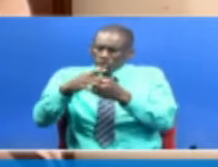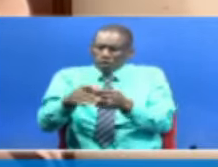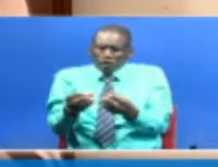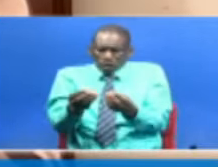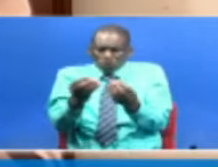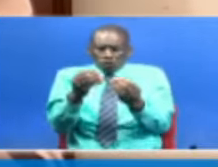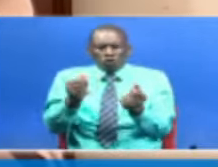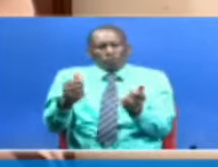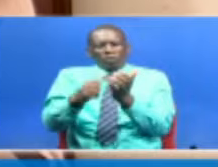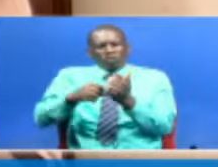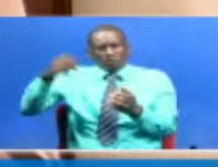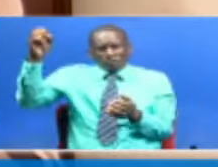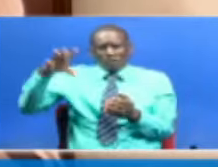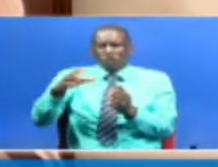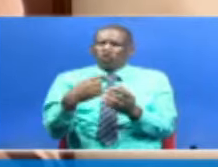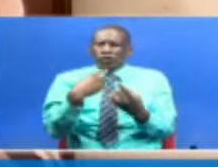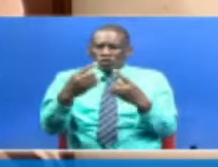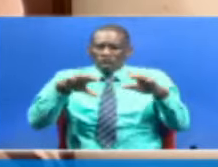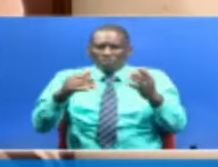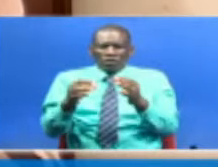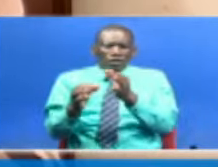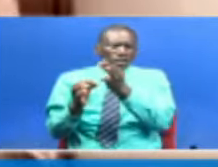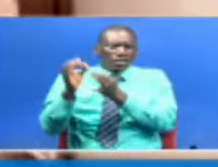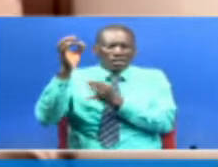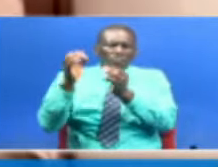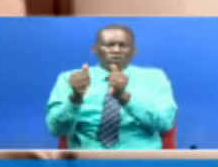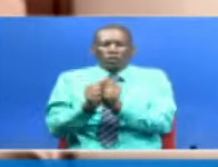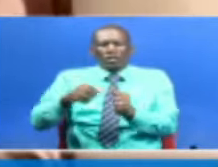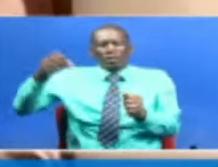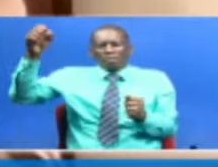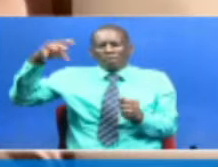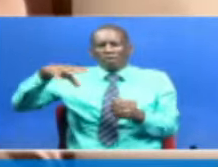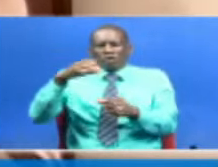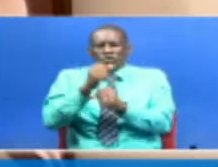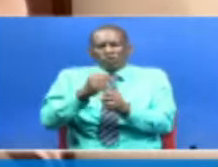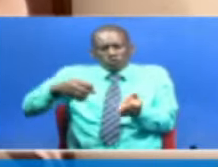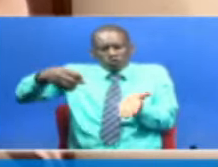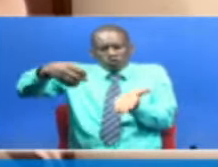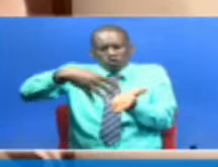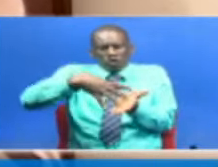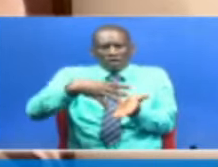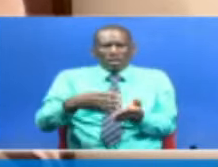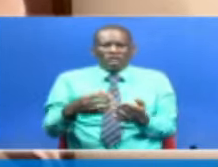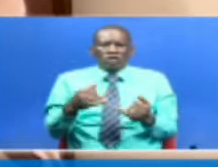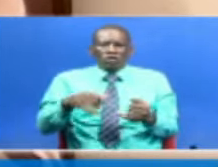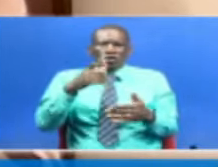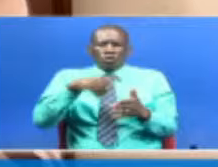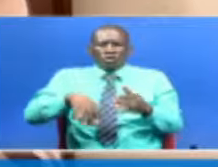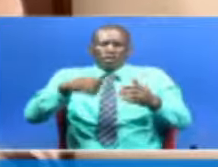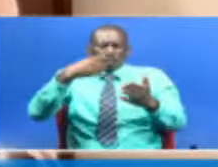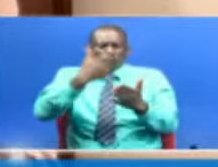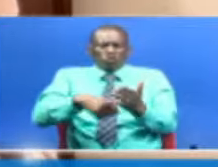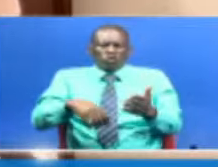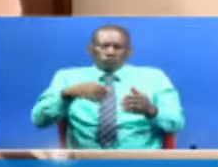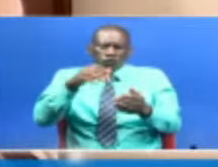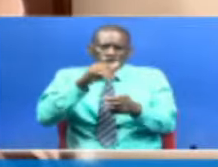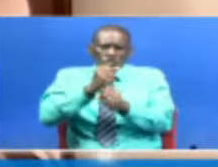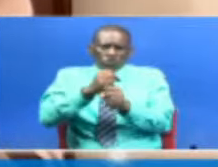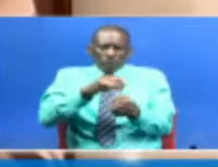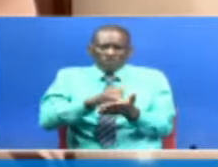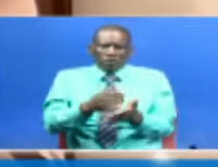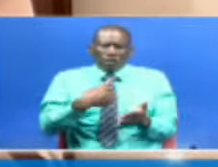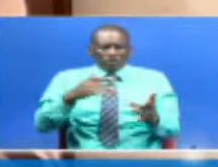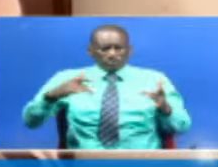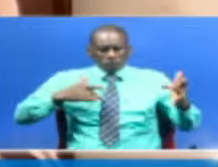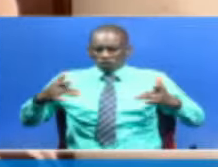And you've mentioned the unreliability of power, so you're doing the solar. What is the cost implication of doing that? Because there's always that concern